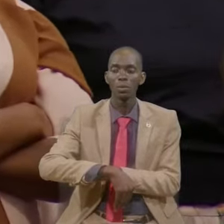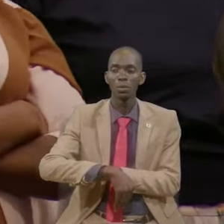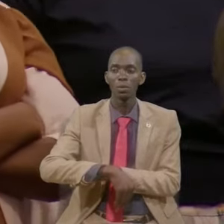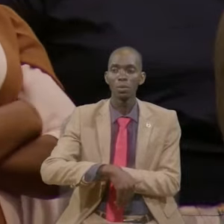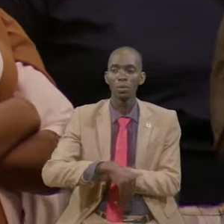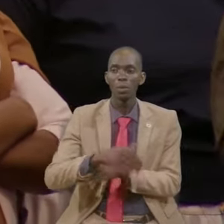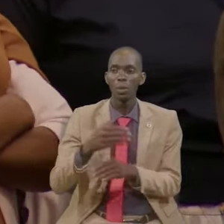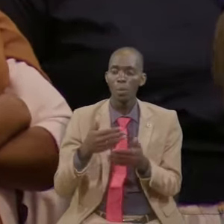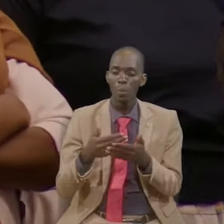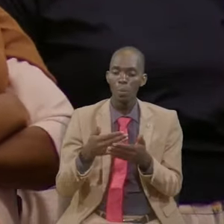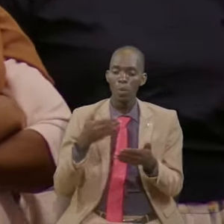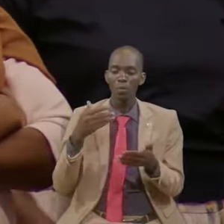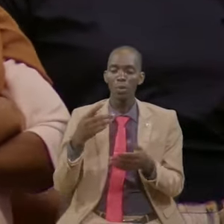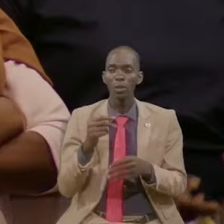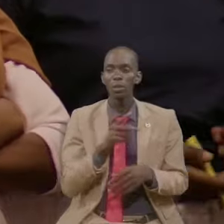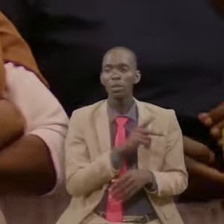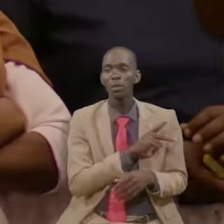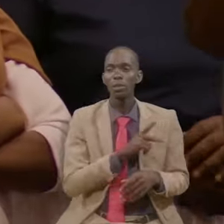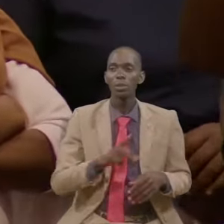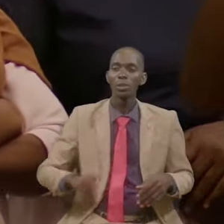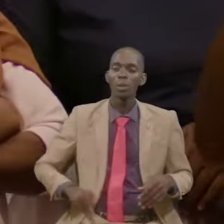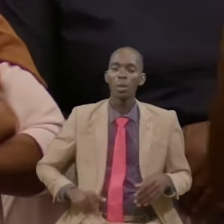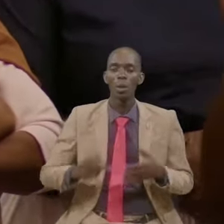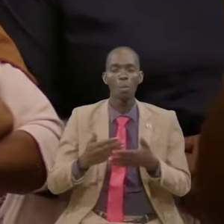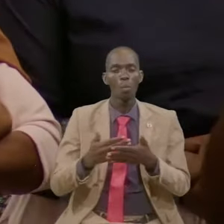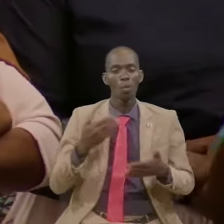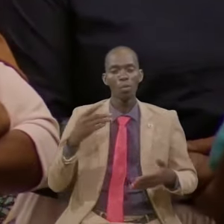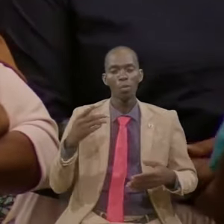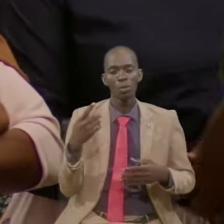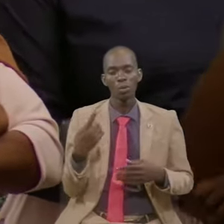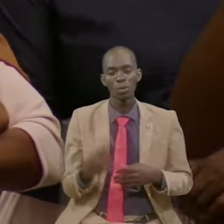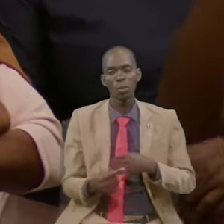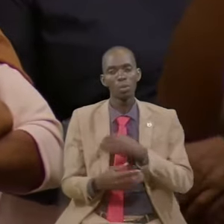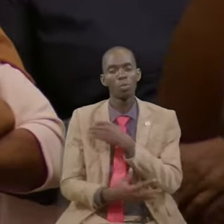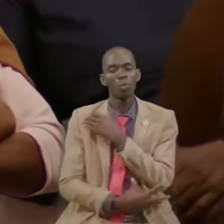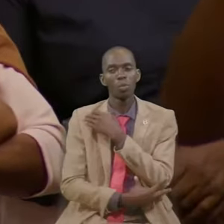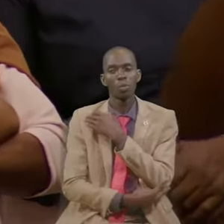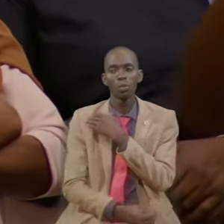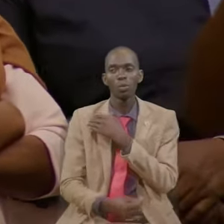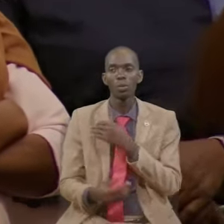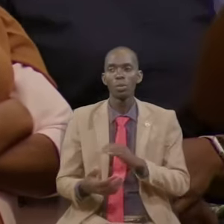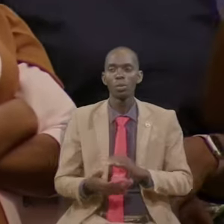before the king, before the poor,